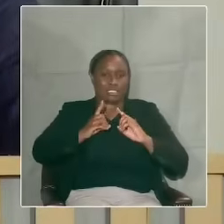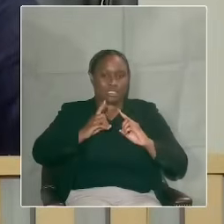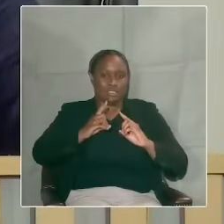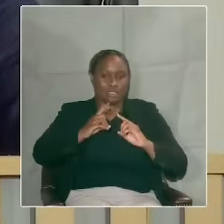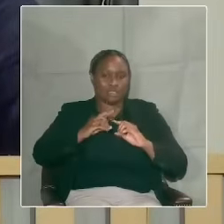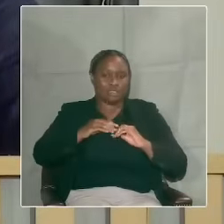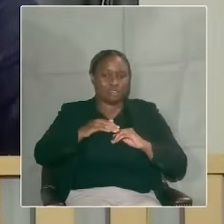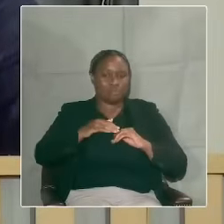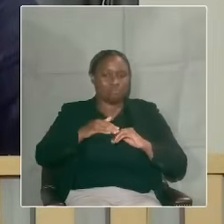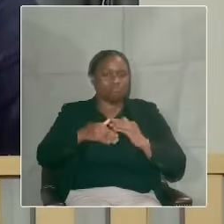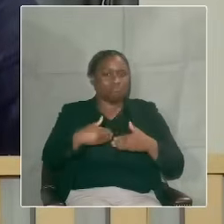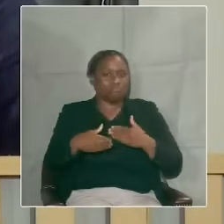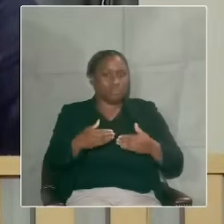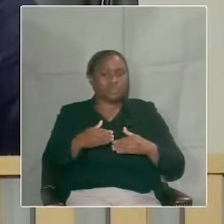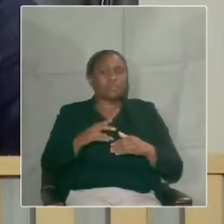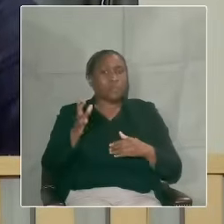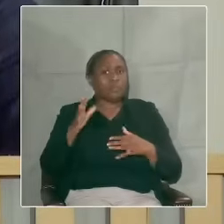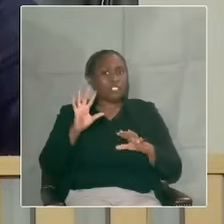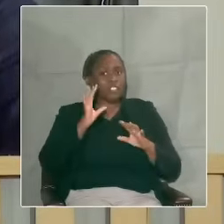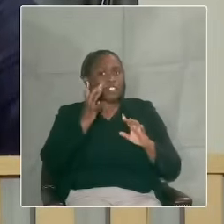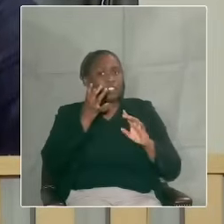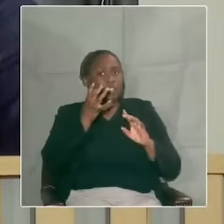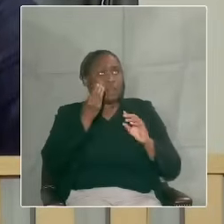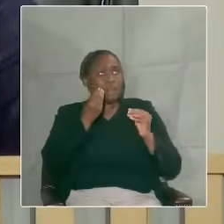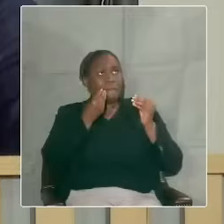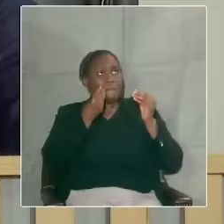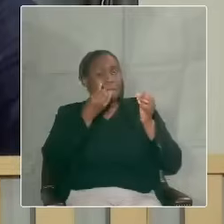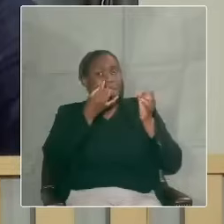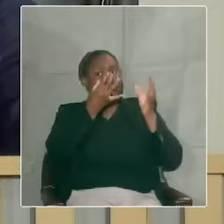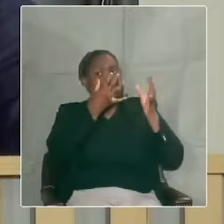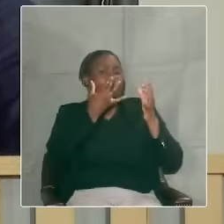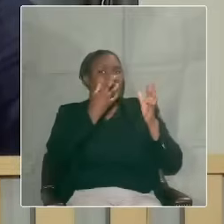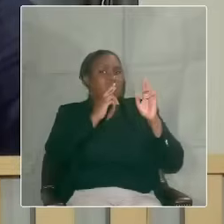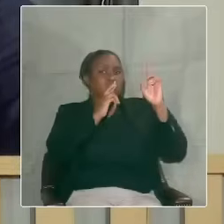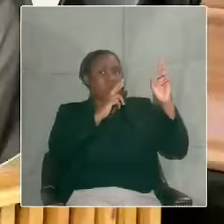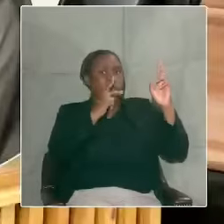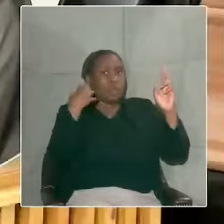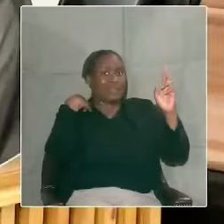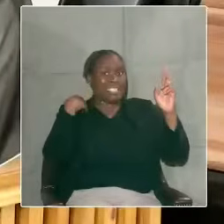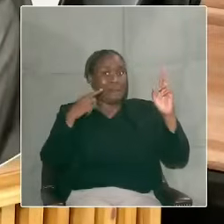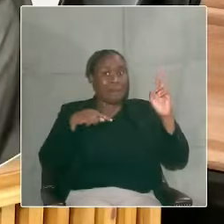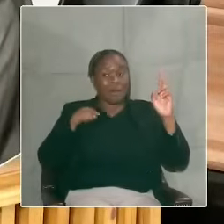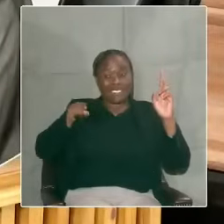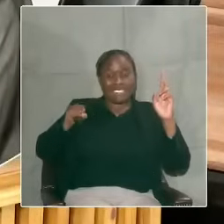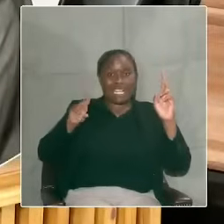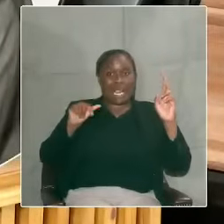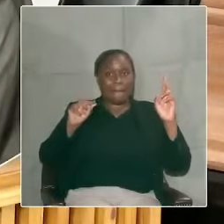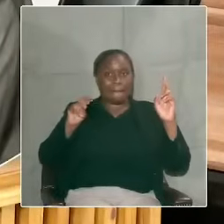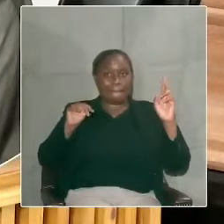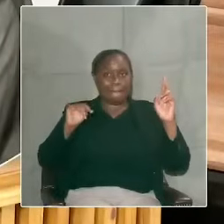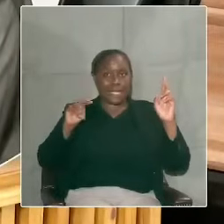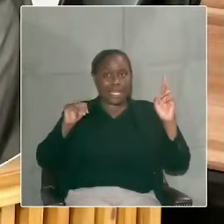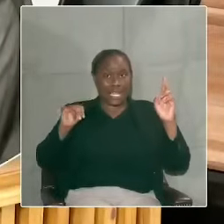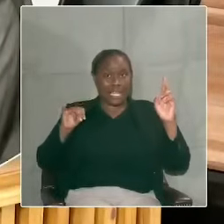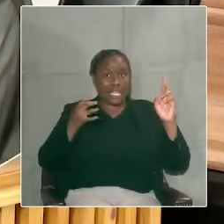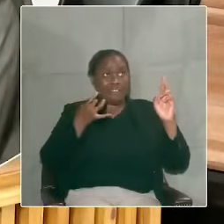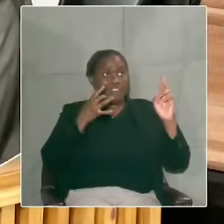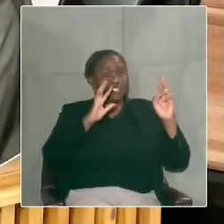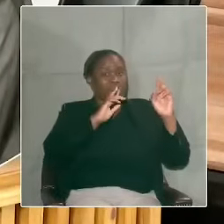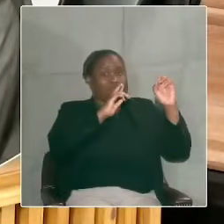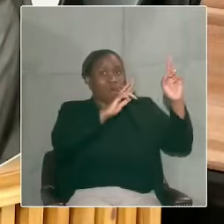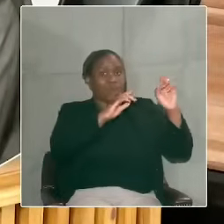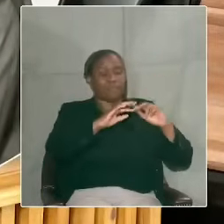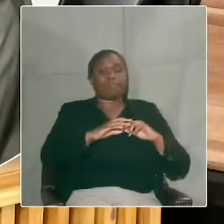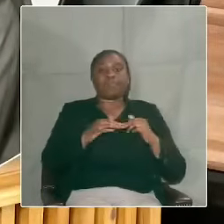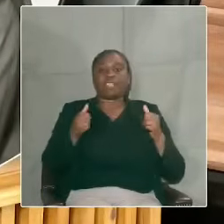that you reported to the minister on. Then 3.44, you deal with the breakdown of the role of